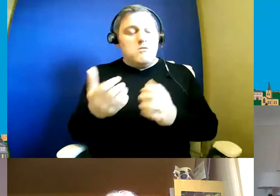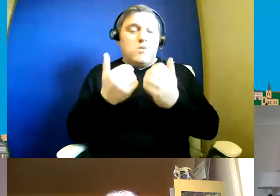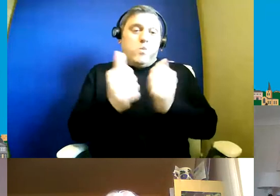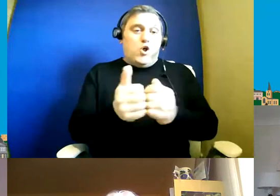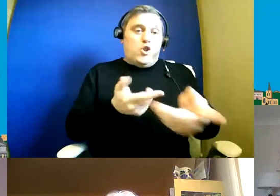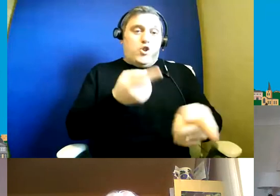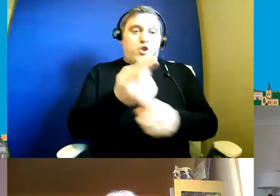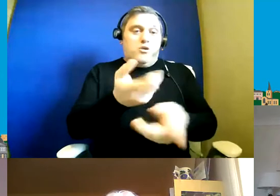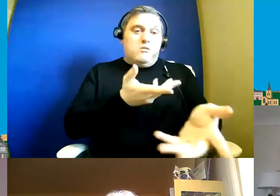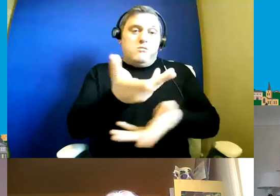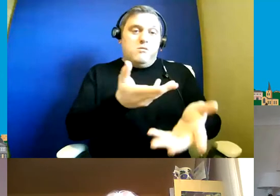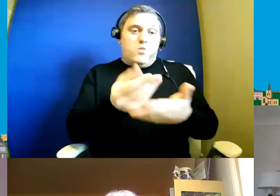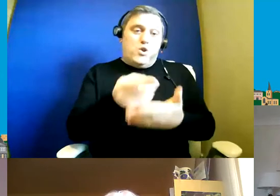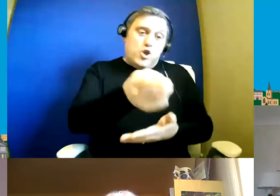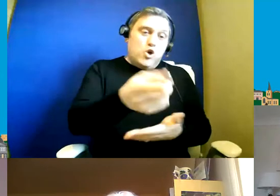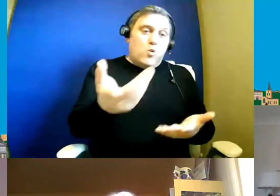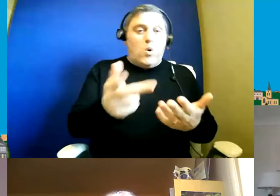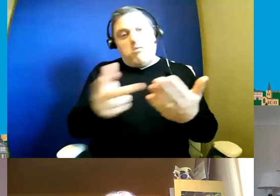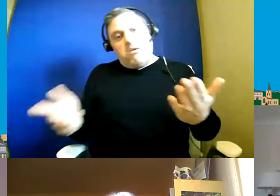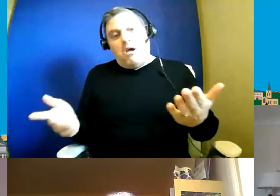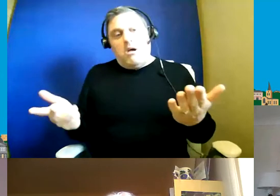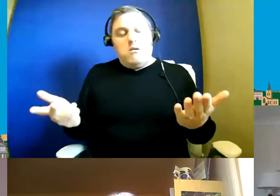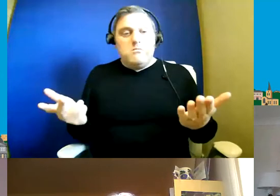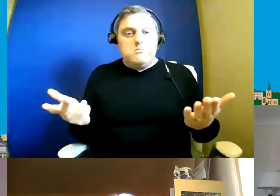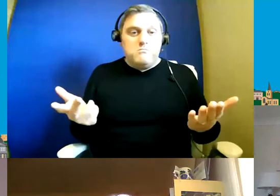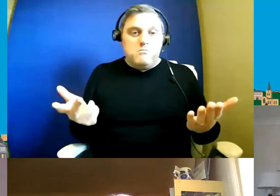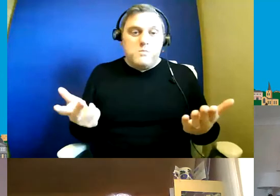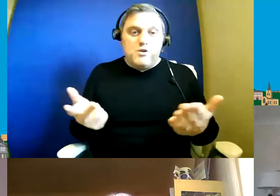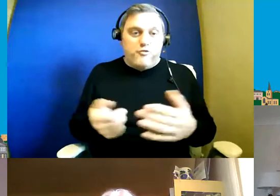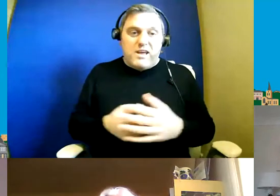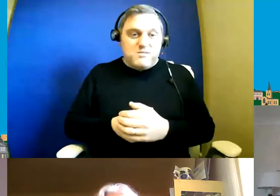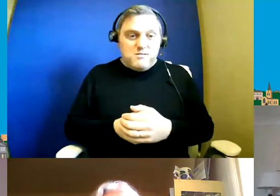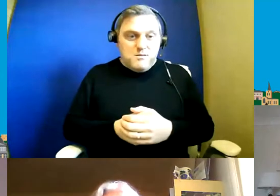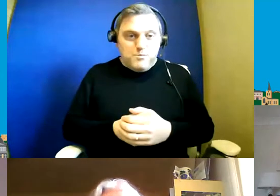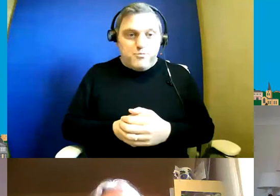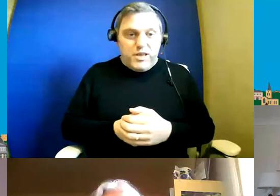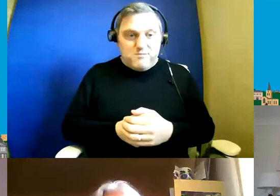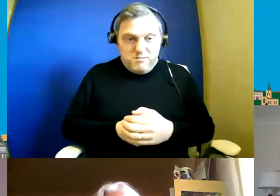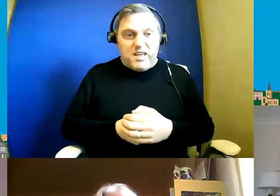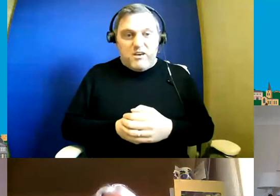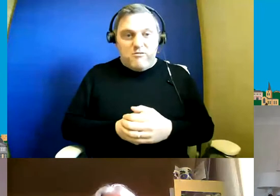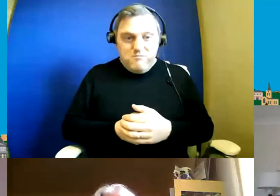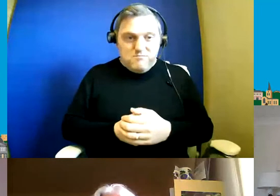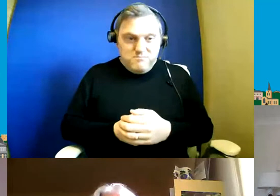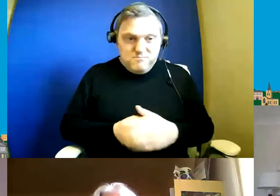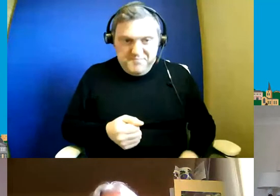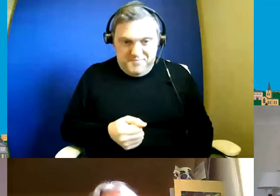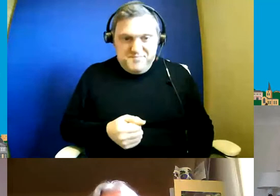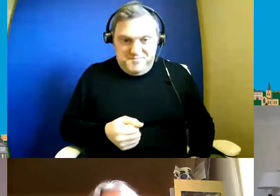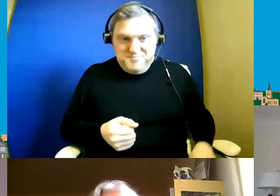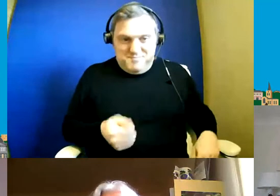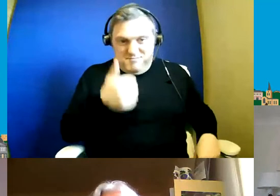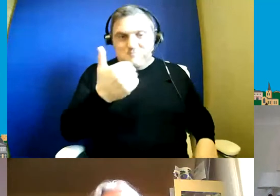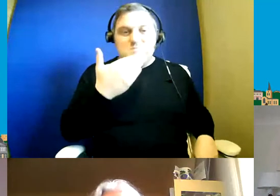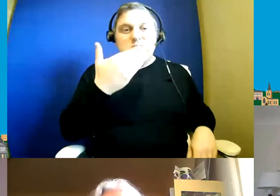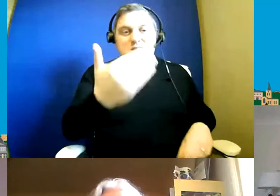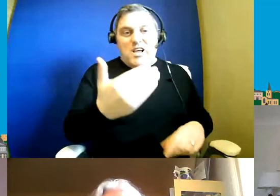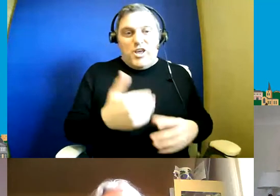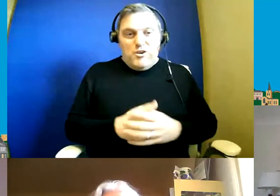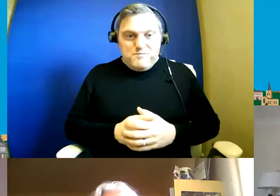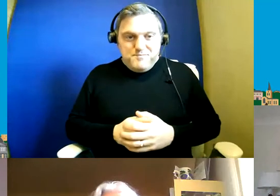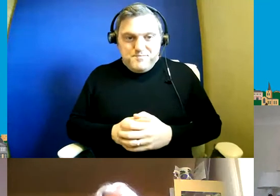have a conversation about any additional measures that might make it make access right. even better. Brilliant. Thank you. Thank you ever